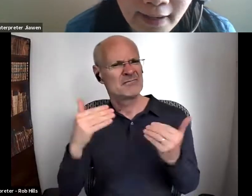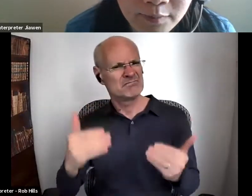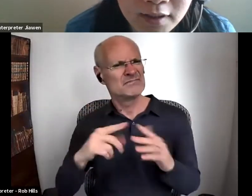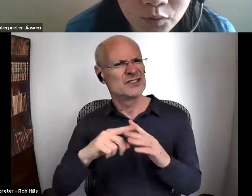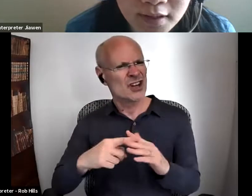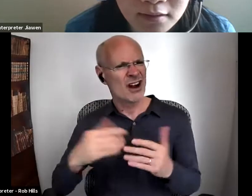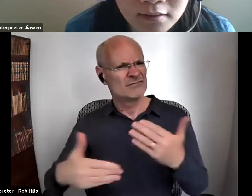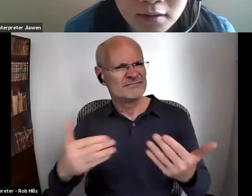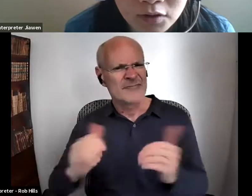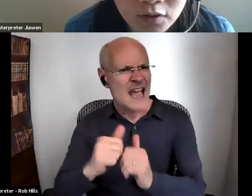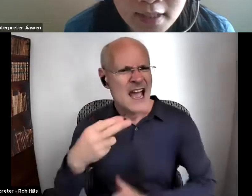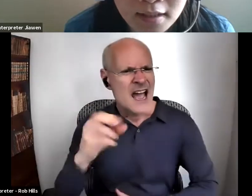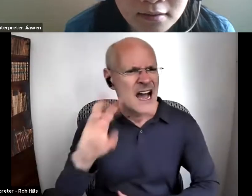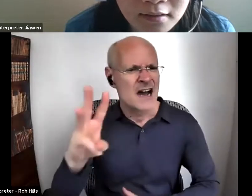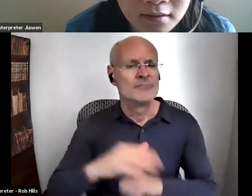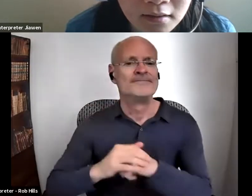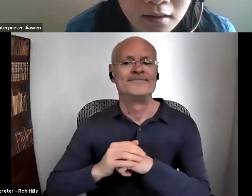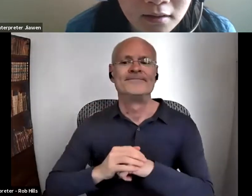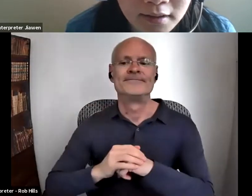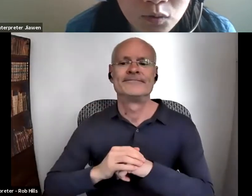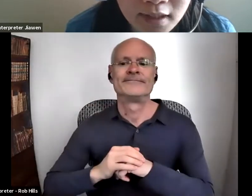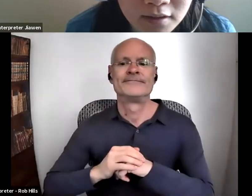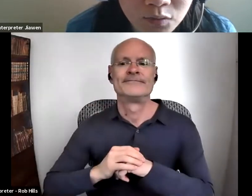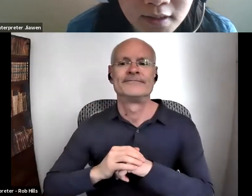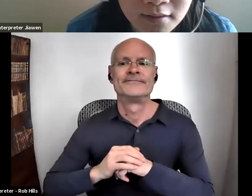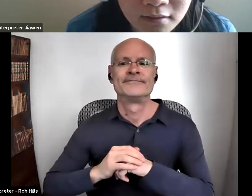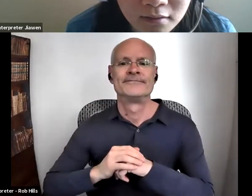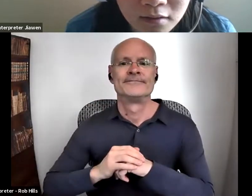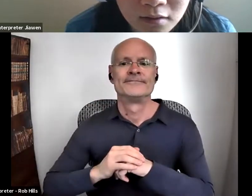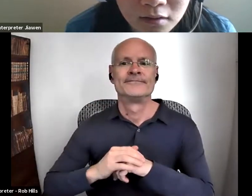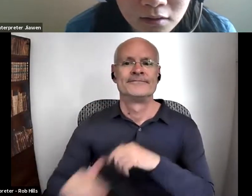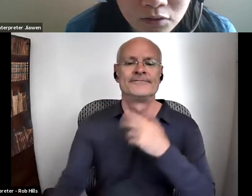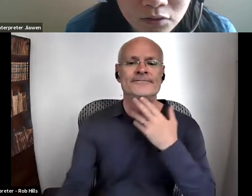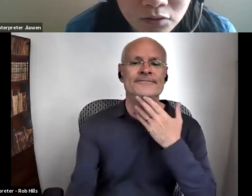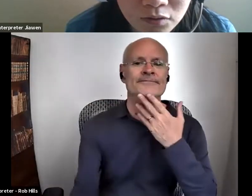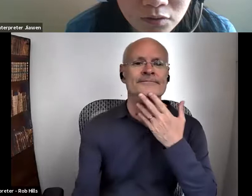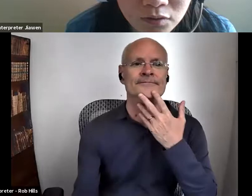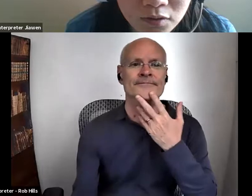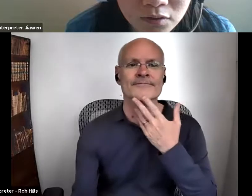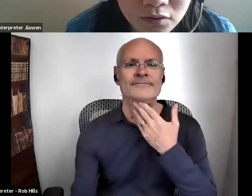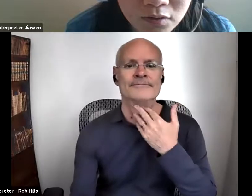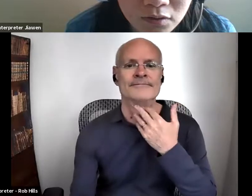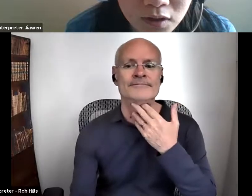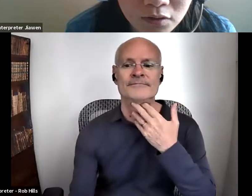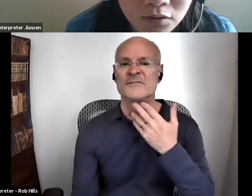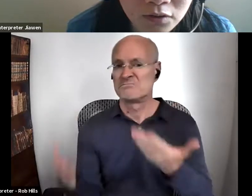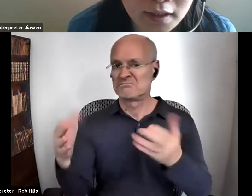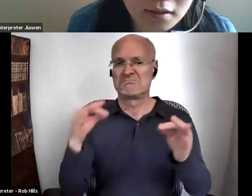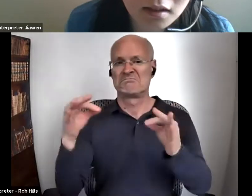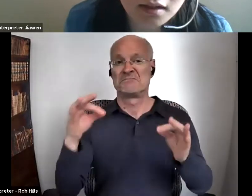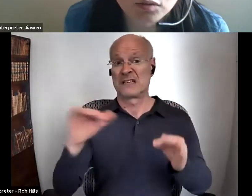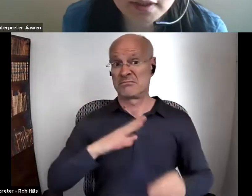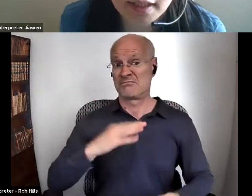did ask that question. So we might want to just say that out loud to everybody.